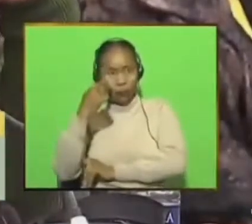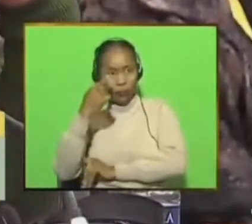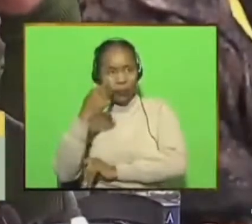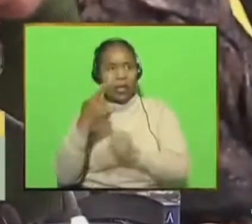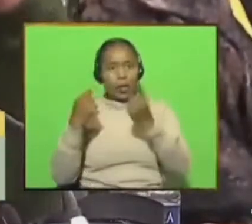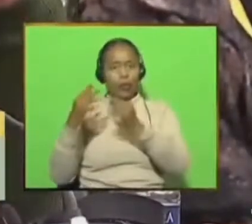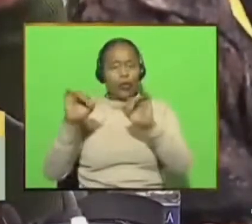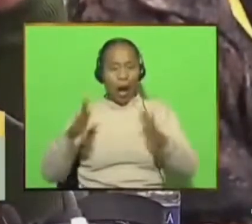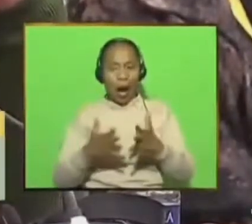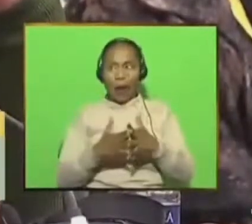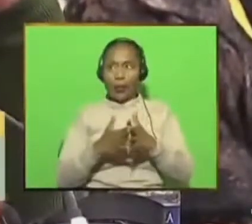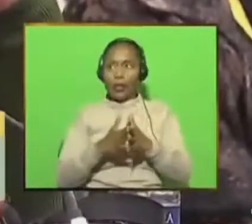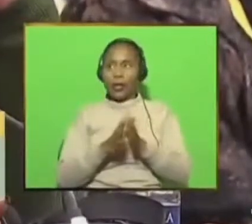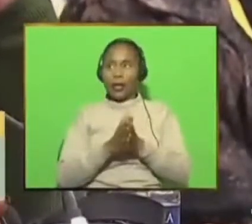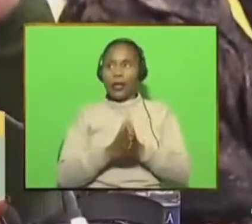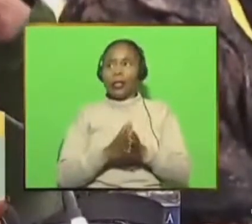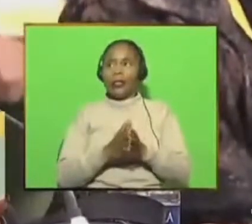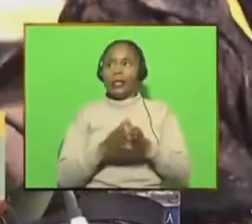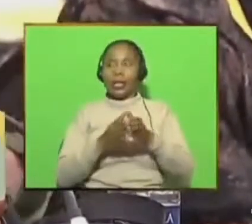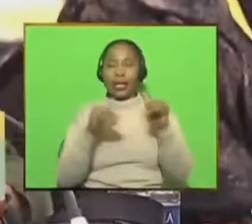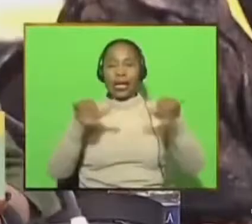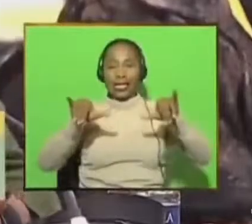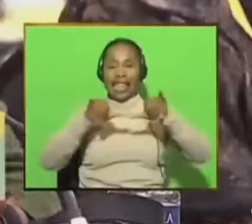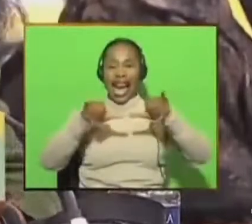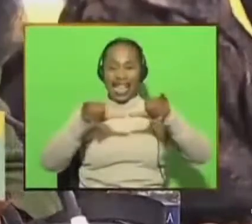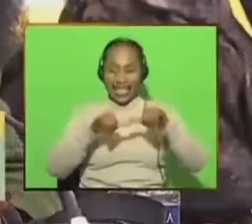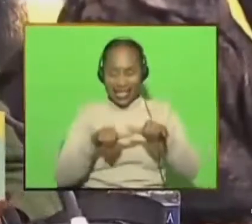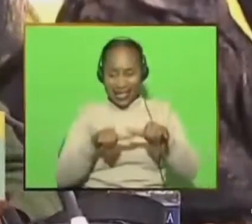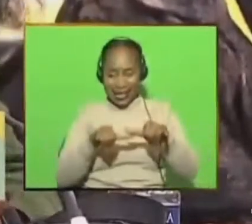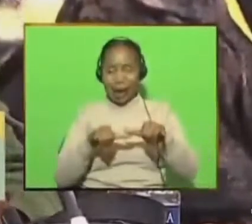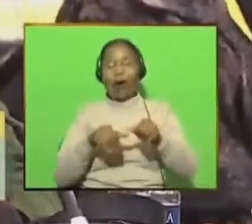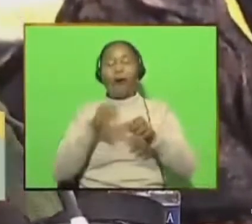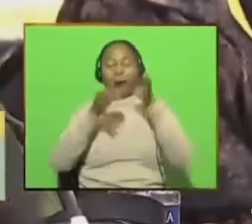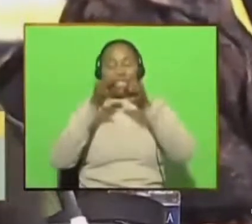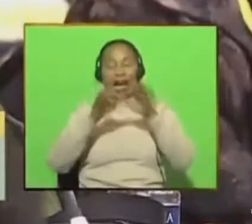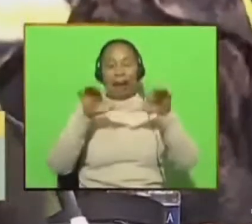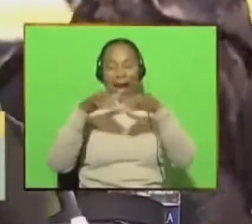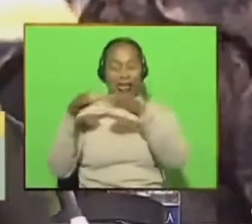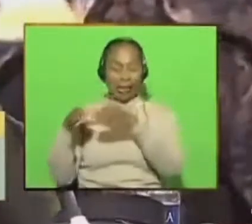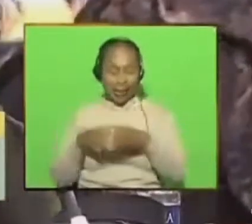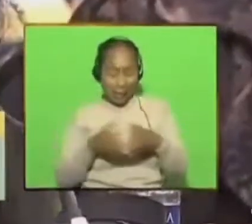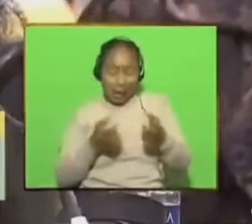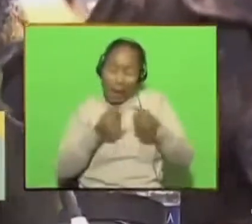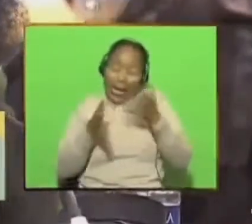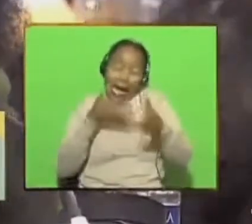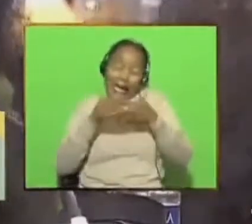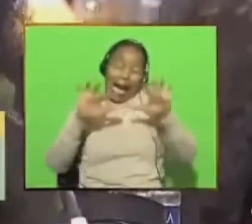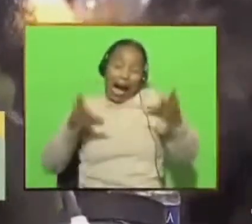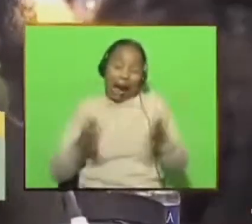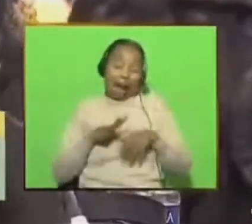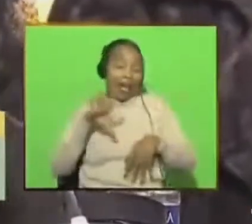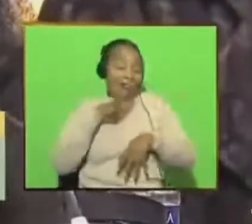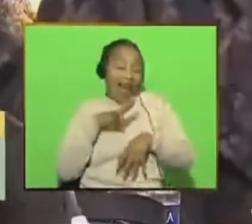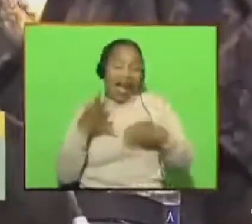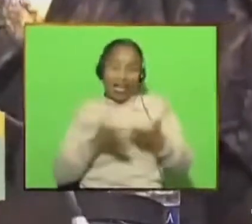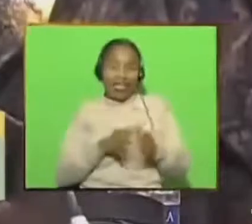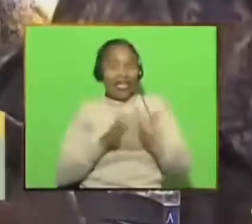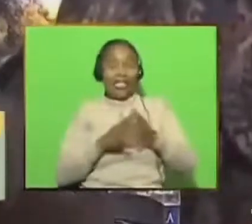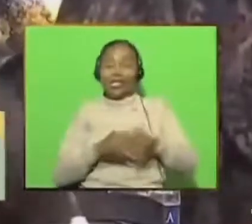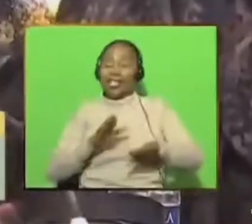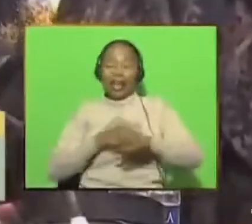Kwankwa. Thank you. UGM. Chief Justice, Thank you. the African Transformation Movement will be represented